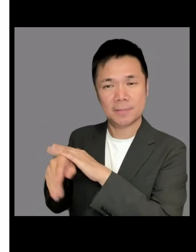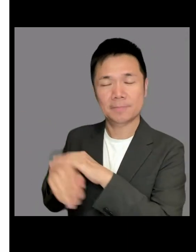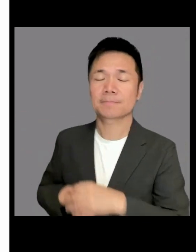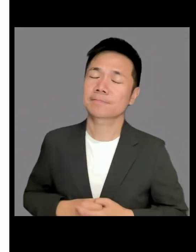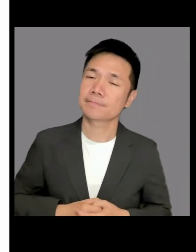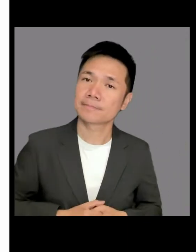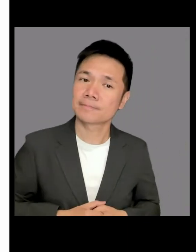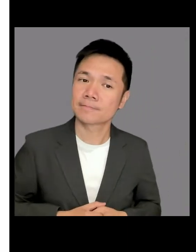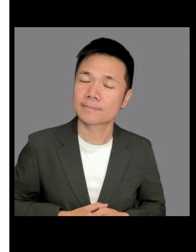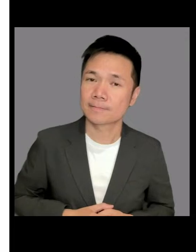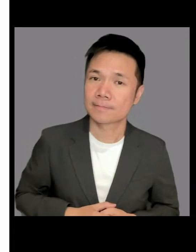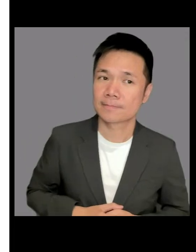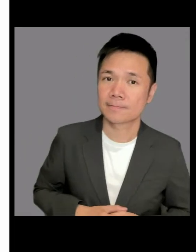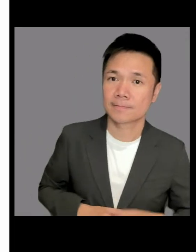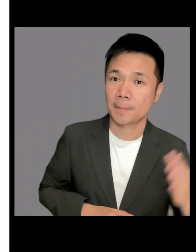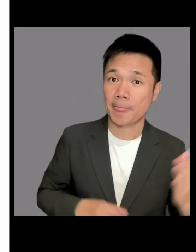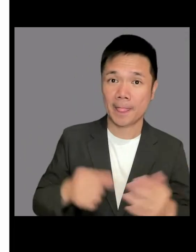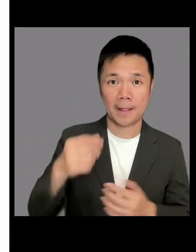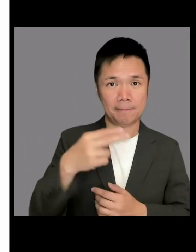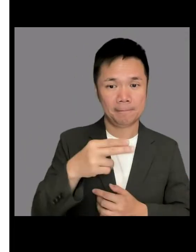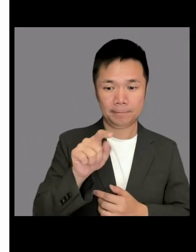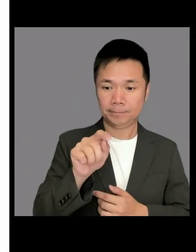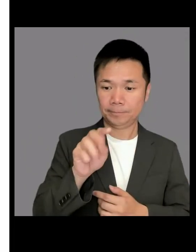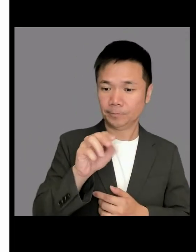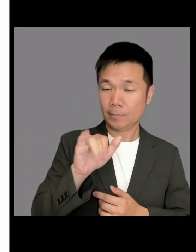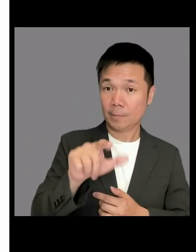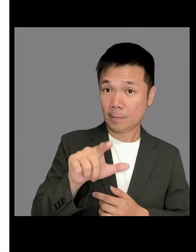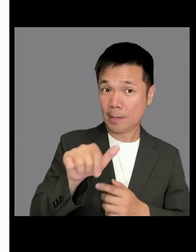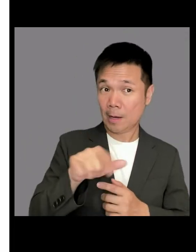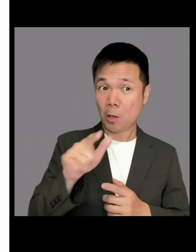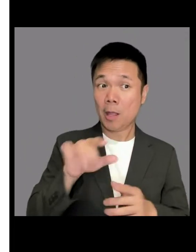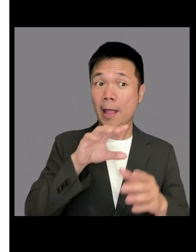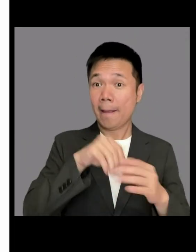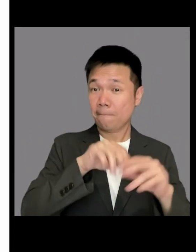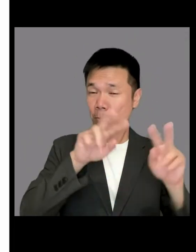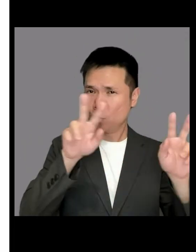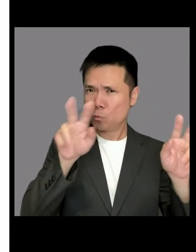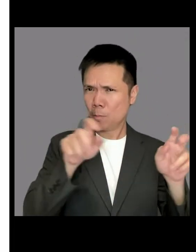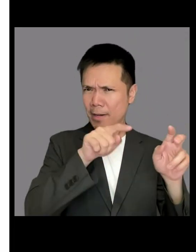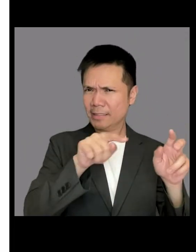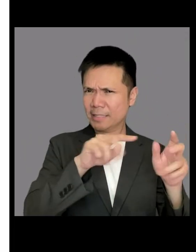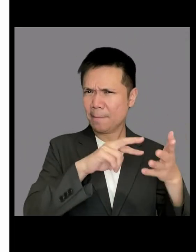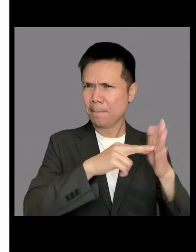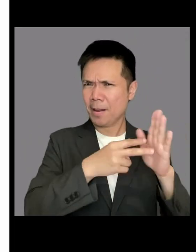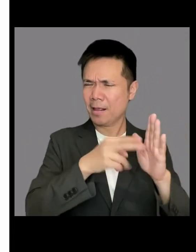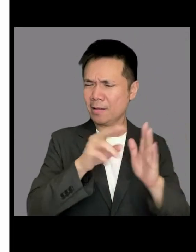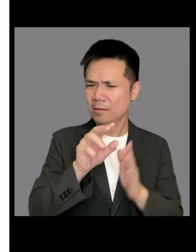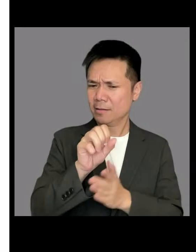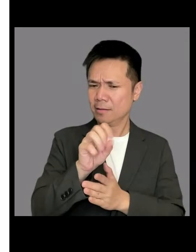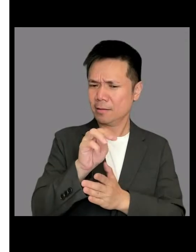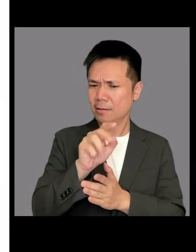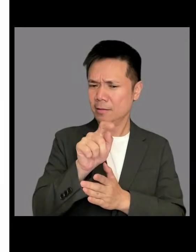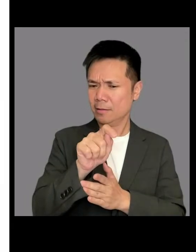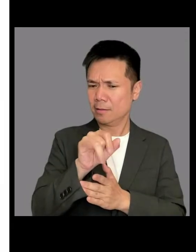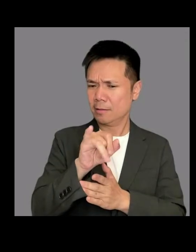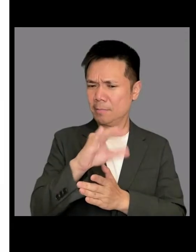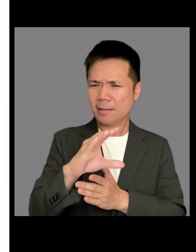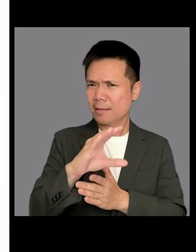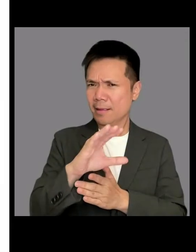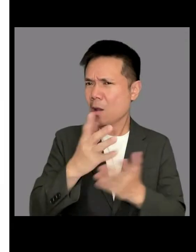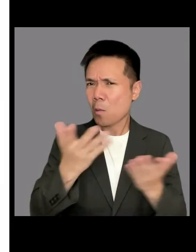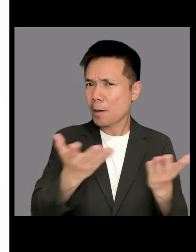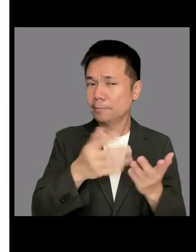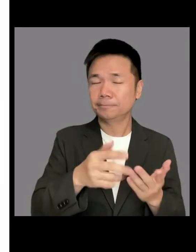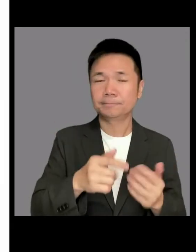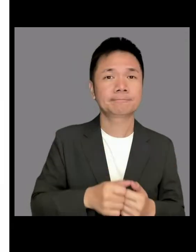So with HTML, you have a thing called semantic markup. So those are kind of like the rules of the language, kind of like what we discussed earlier with